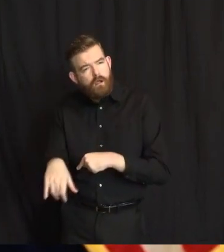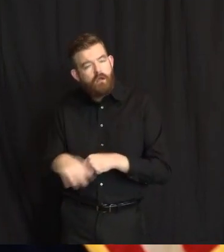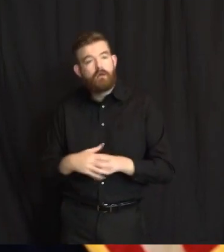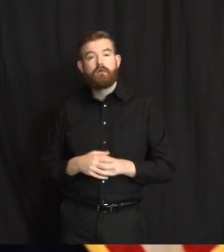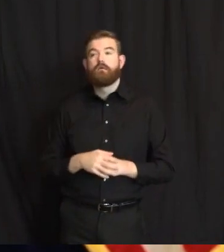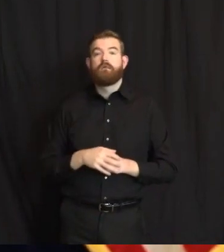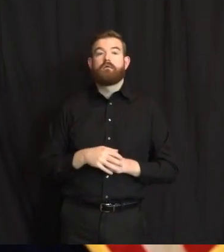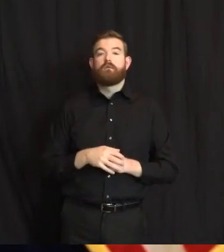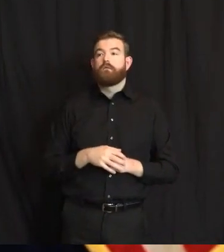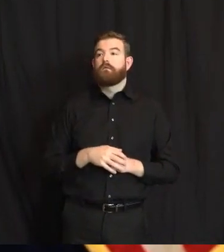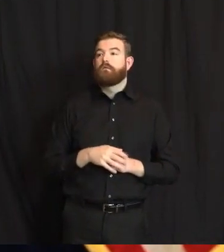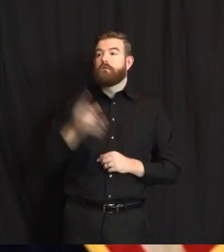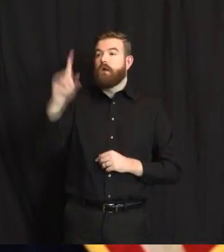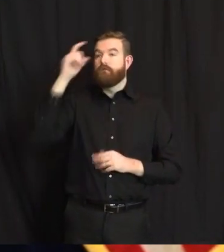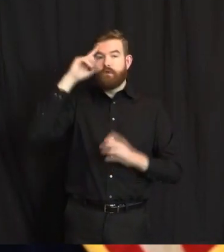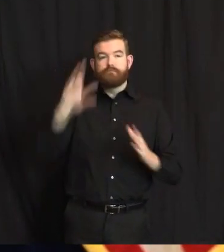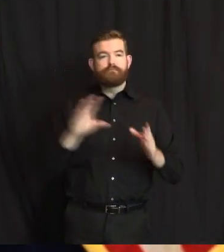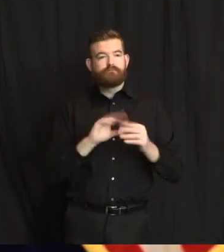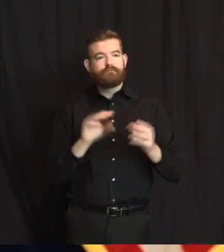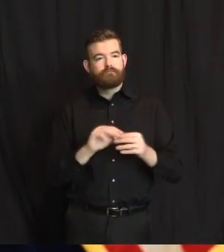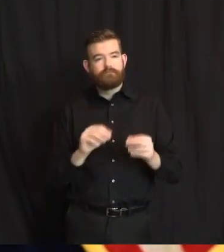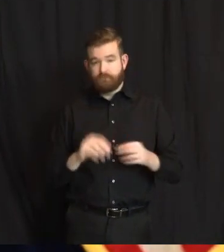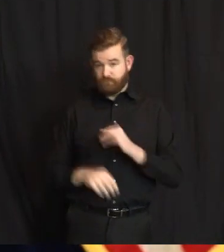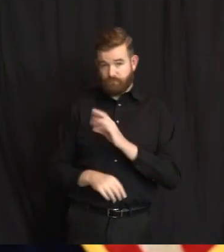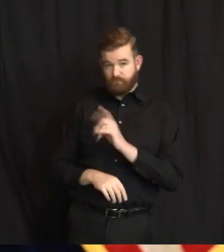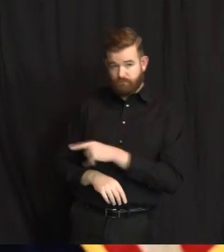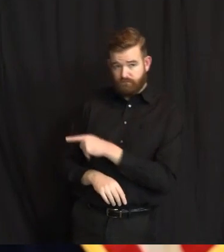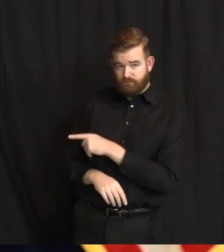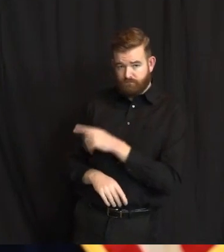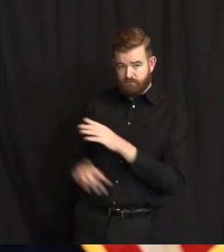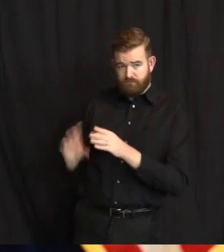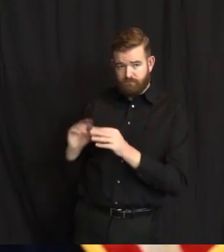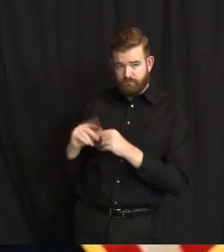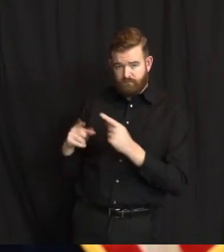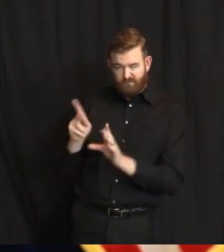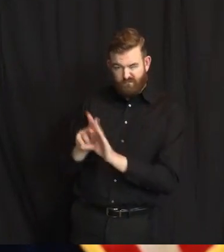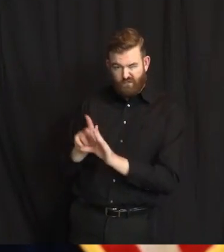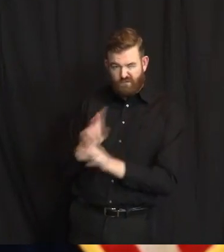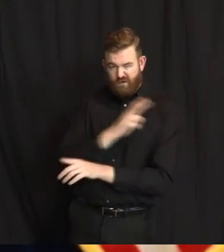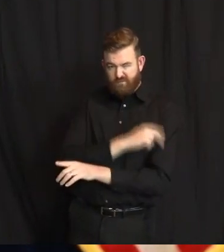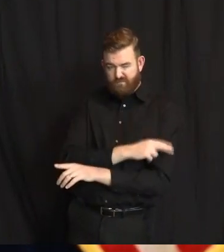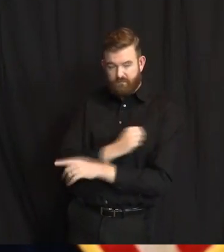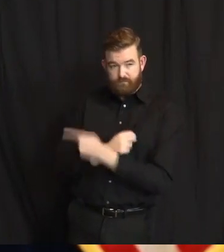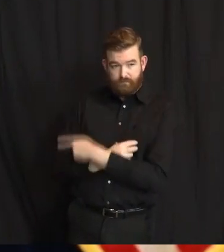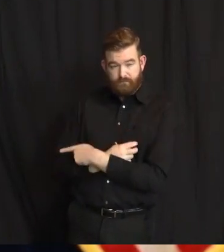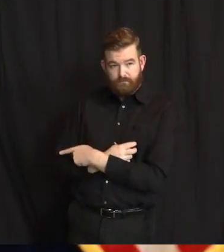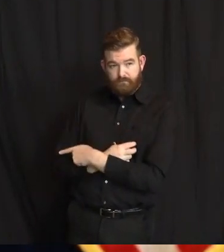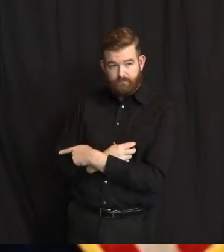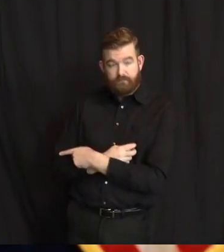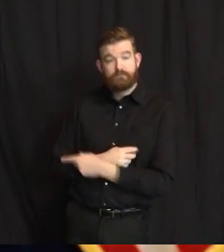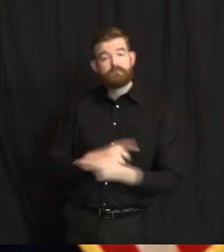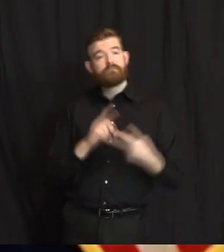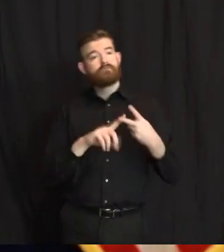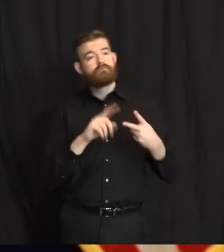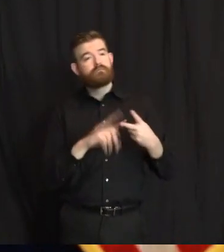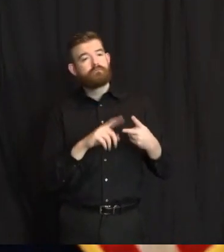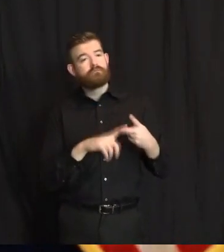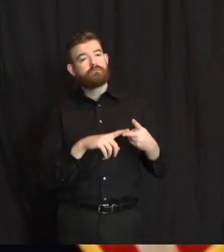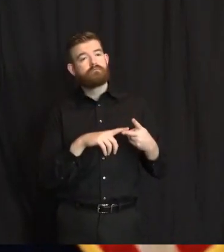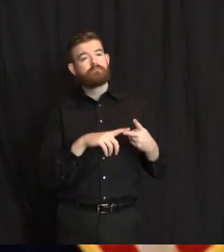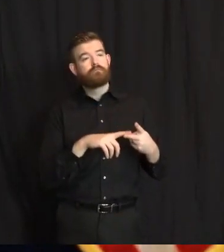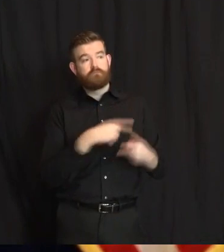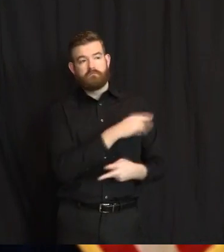take the psychiatric hospitals and the facilities? I'm not sure I'll leave that to Marcus. I'm not sure we either want to say that